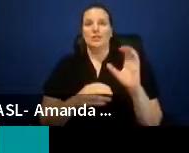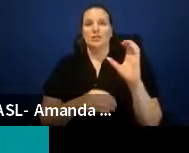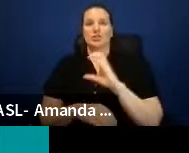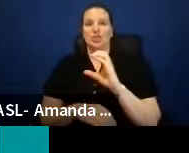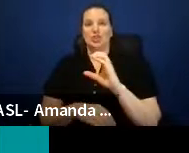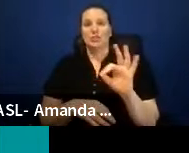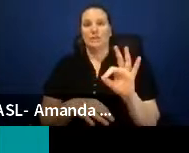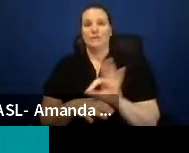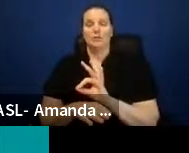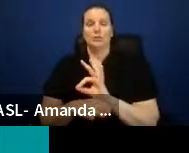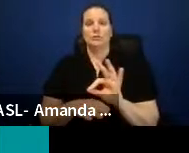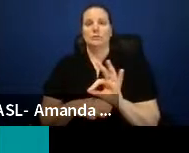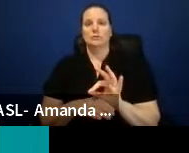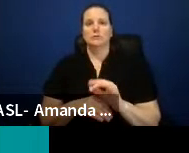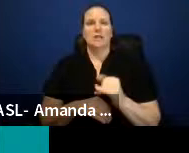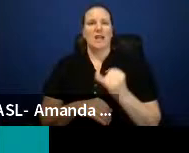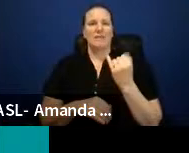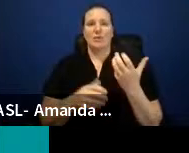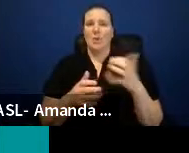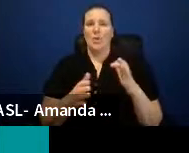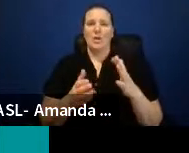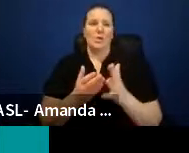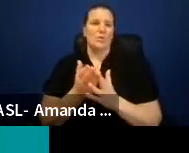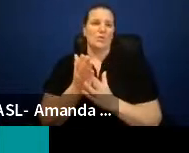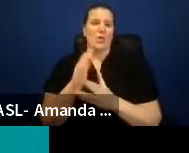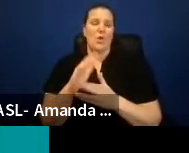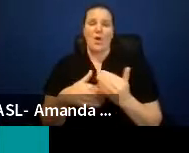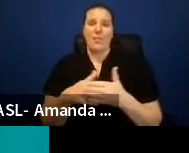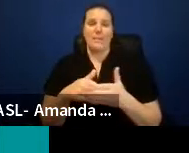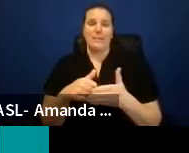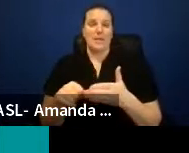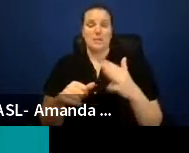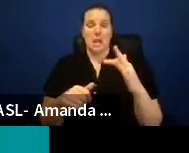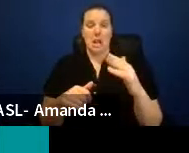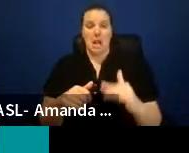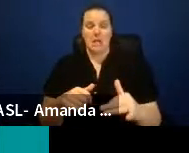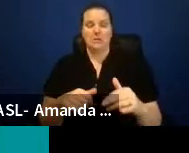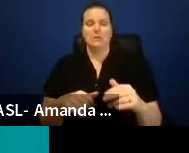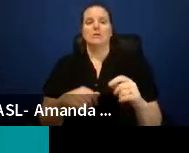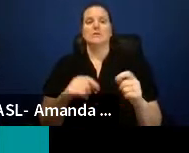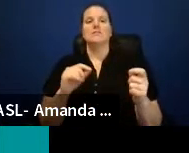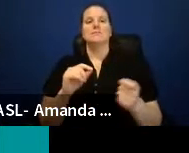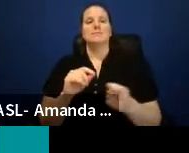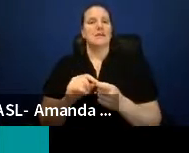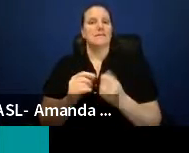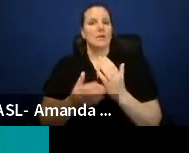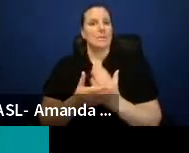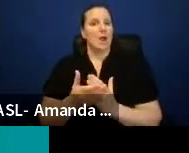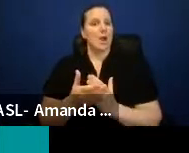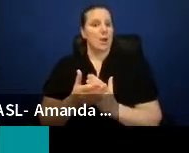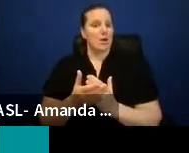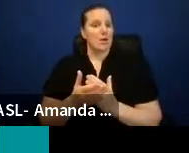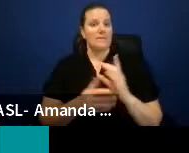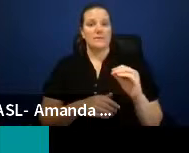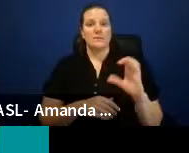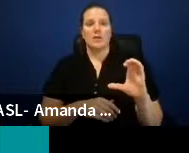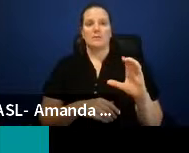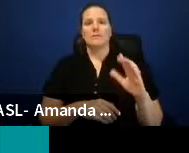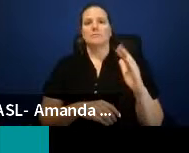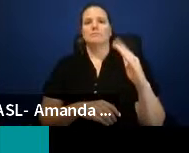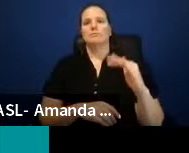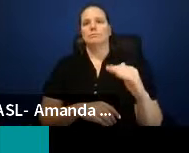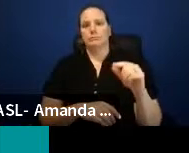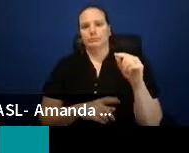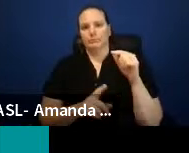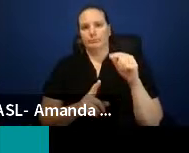function where if you don't want to go through all of these pages, you want to just look up certain aspects of the document, you can